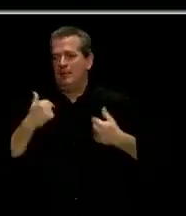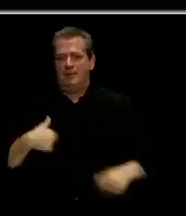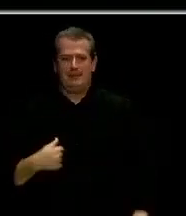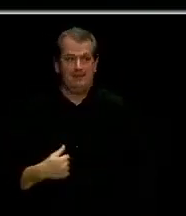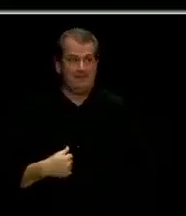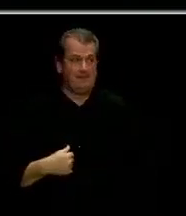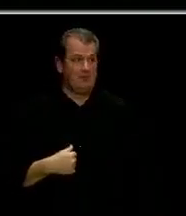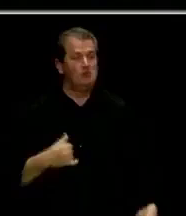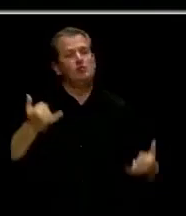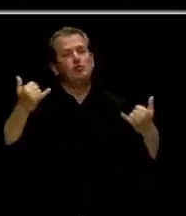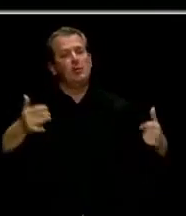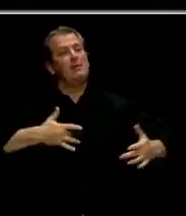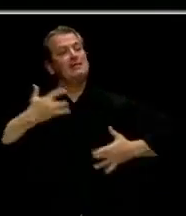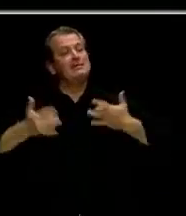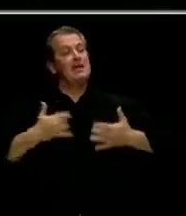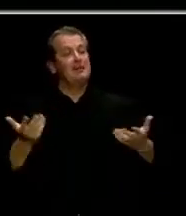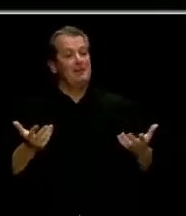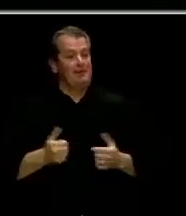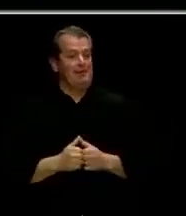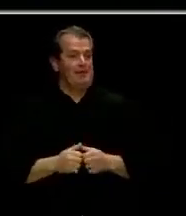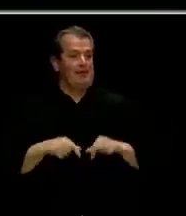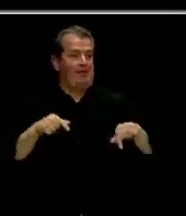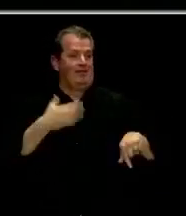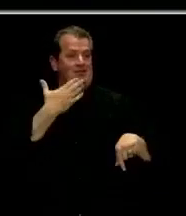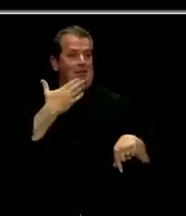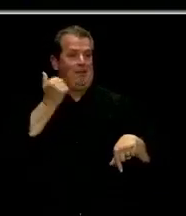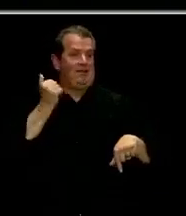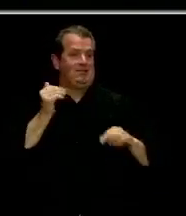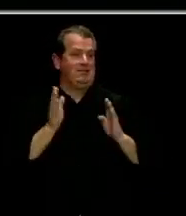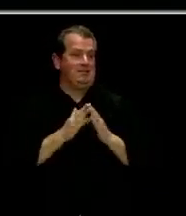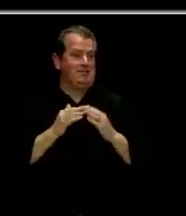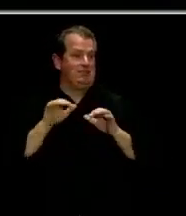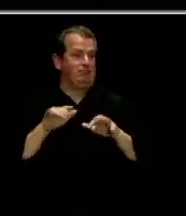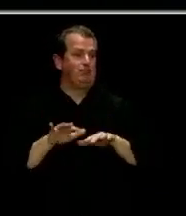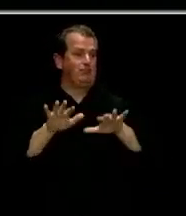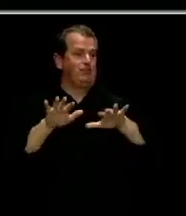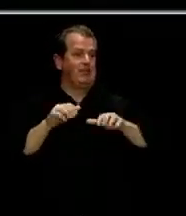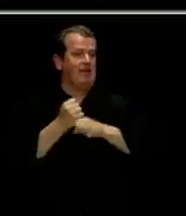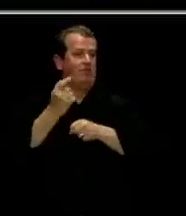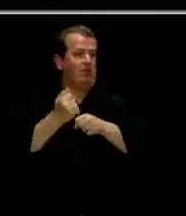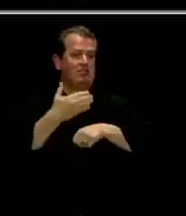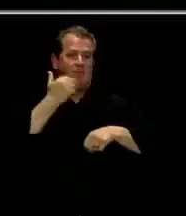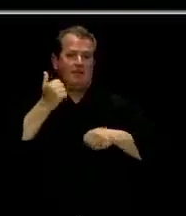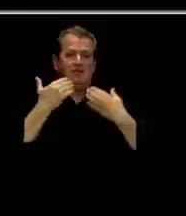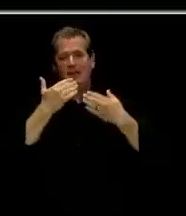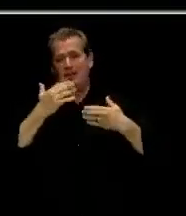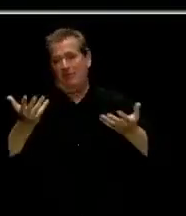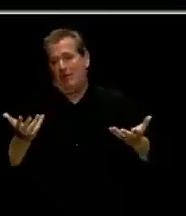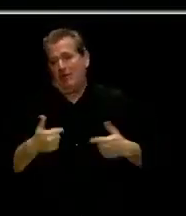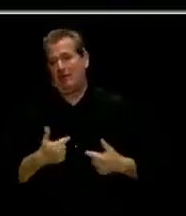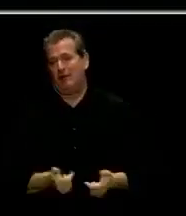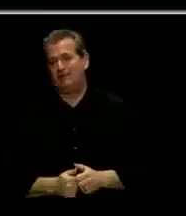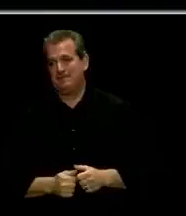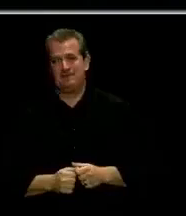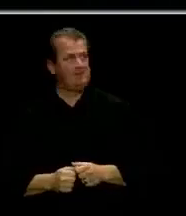incredibly excited to be here. To me, this is the best conference in the state every year, and just thank you for the opportunity to be here.